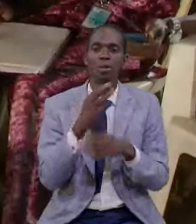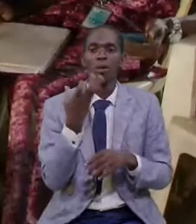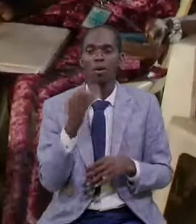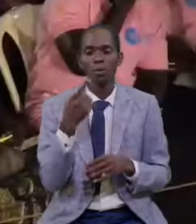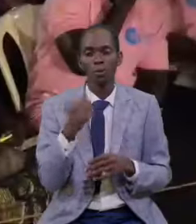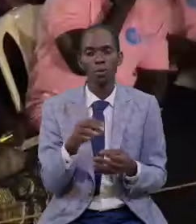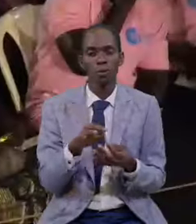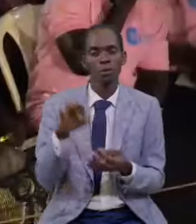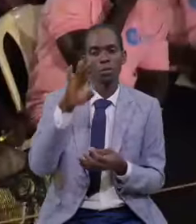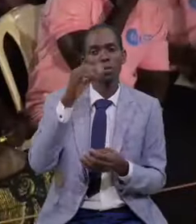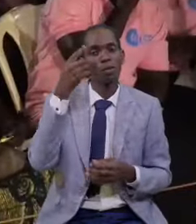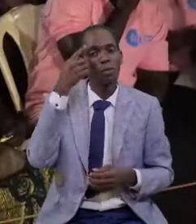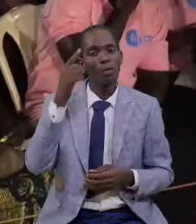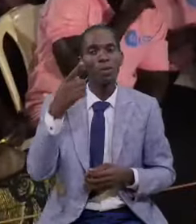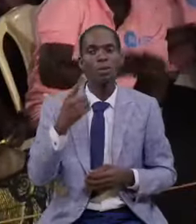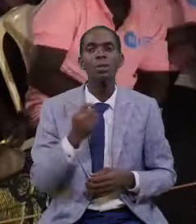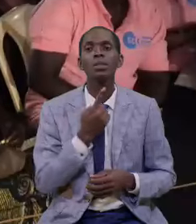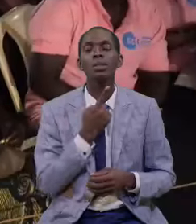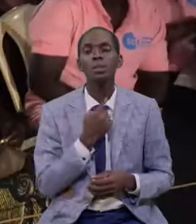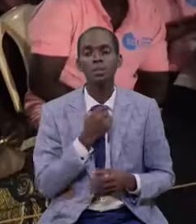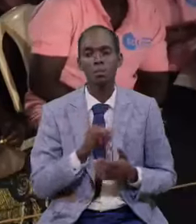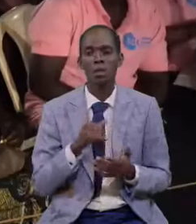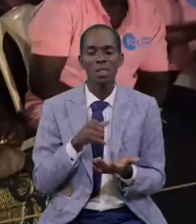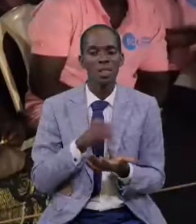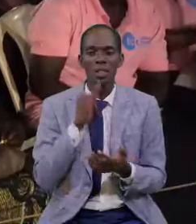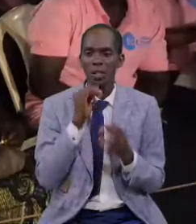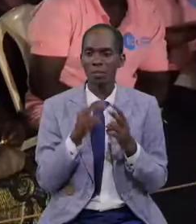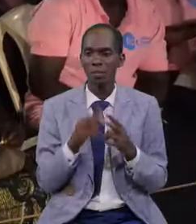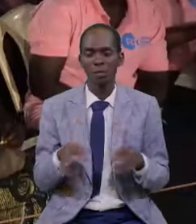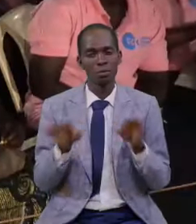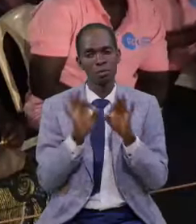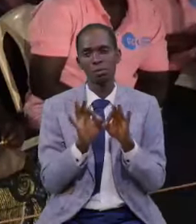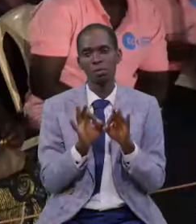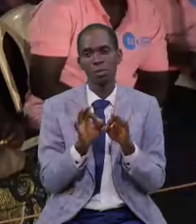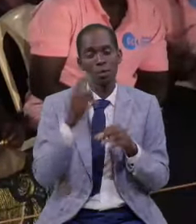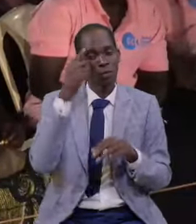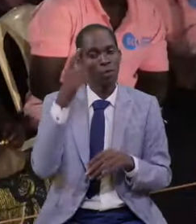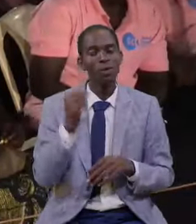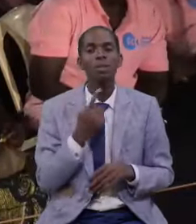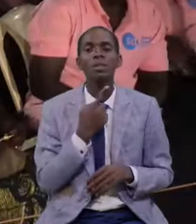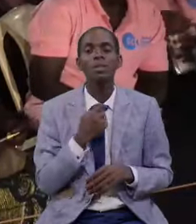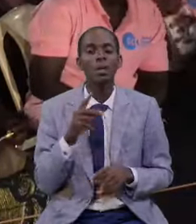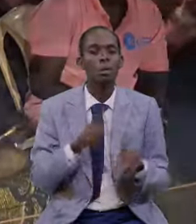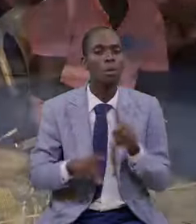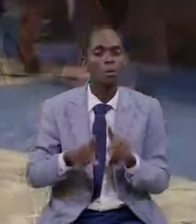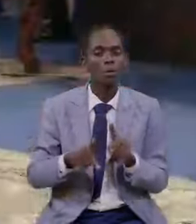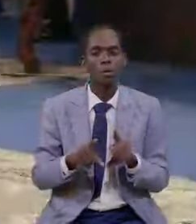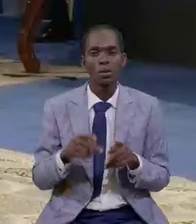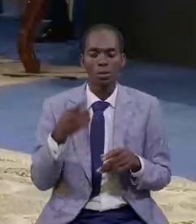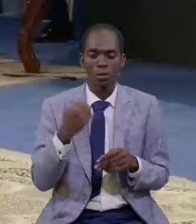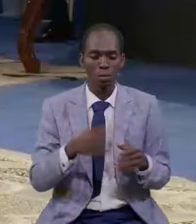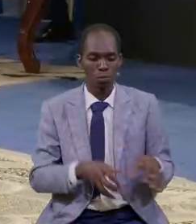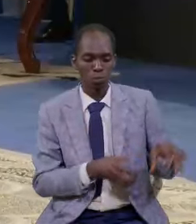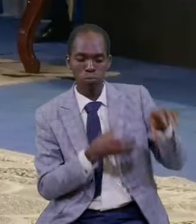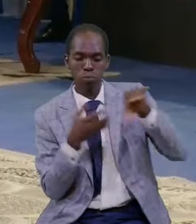for the thirsty. It's very important for the thirsty in pouring out the Holy